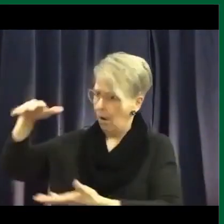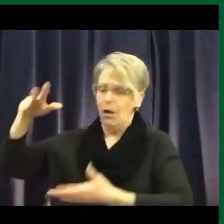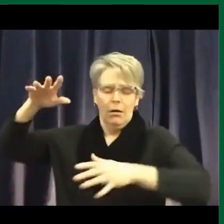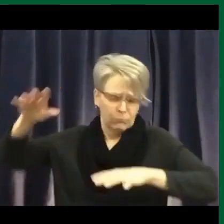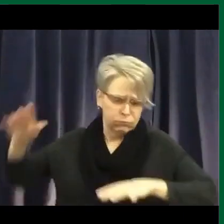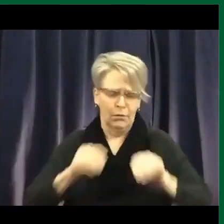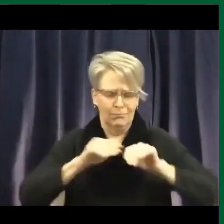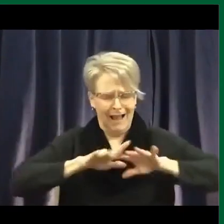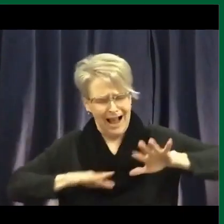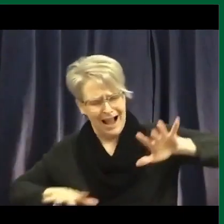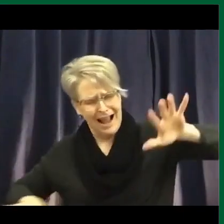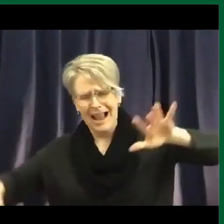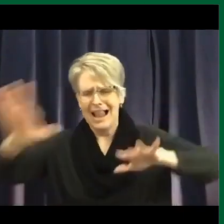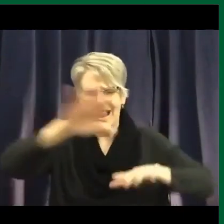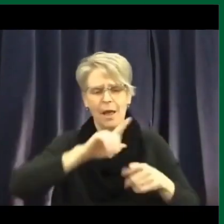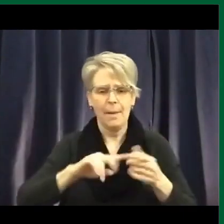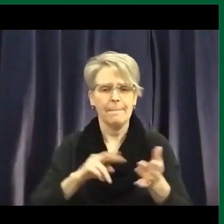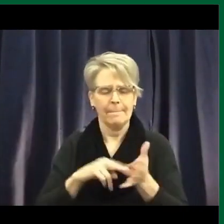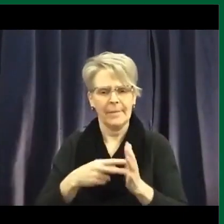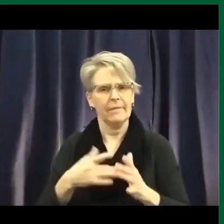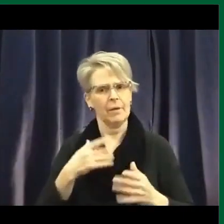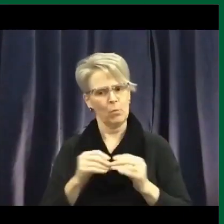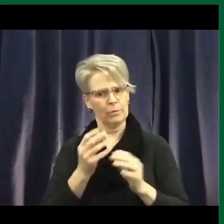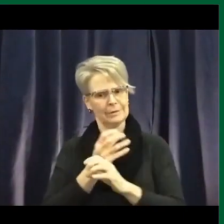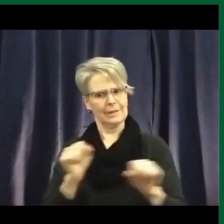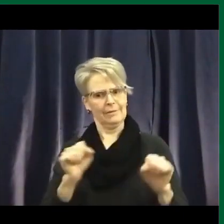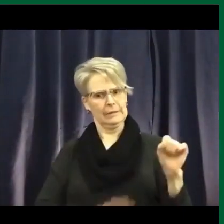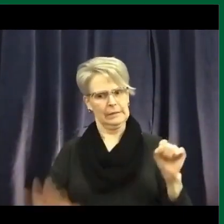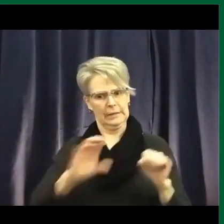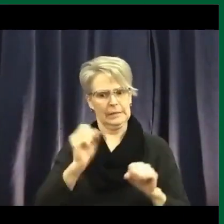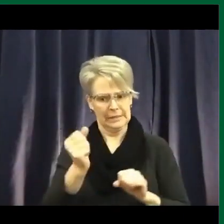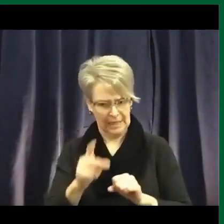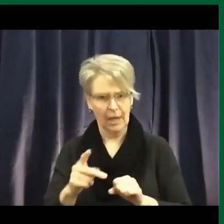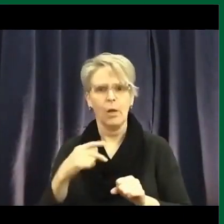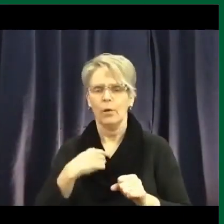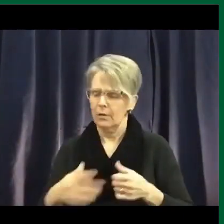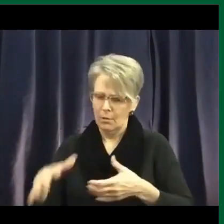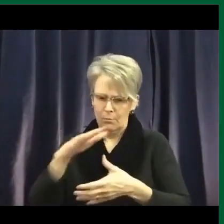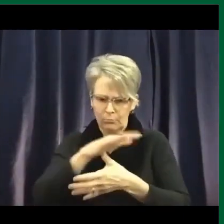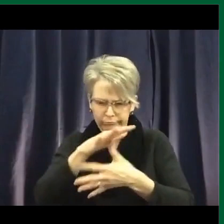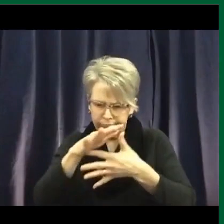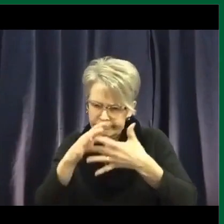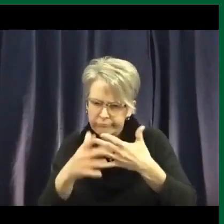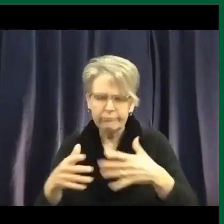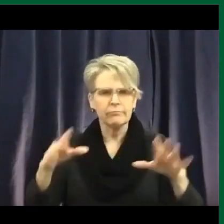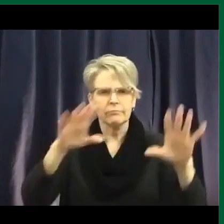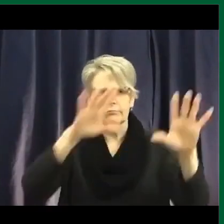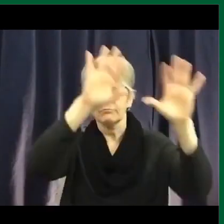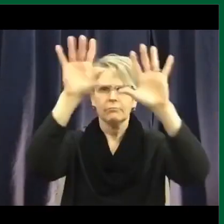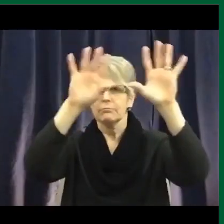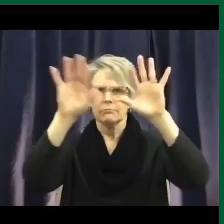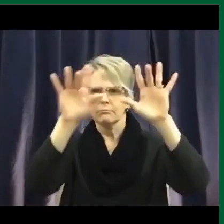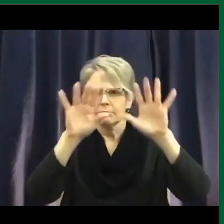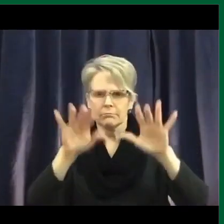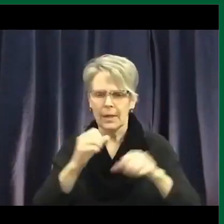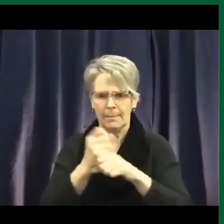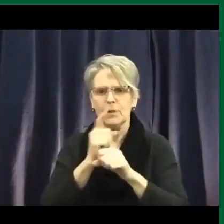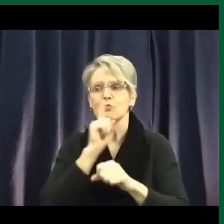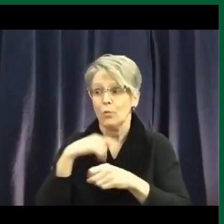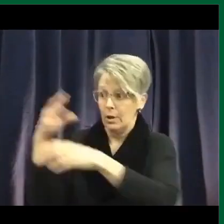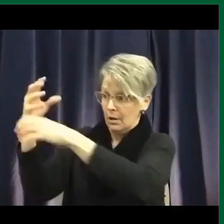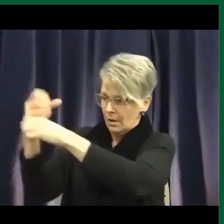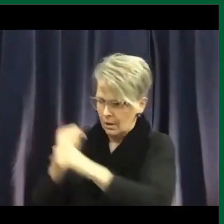greater added level of safety to the people of the province. And we're prioritizing that vaccine plan on one, capacity to ensure that as we receive it, it's